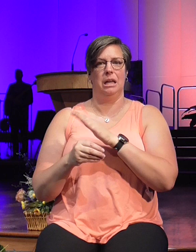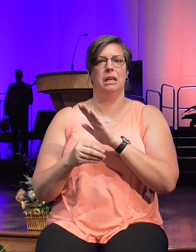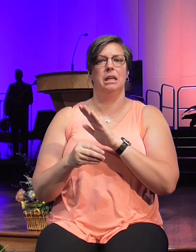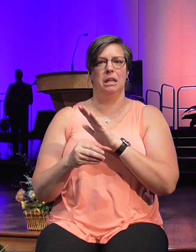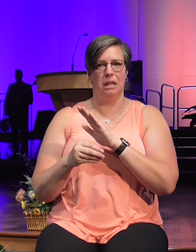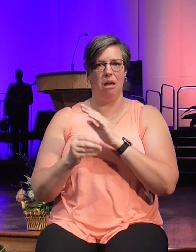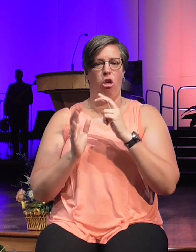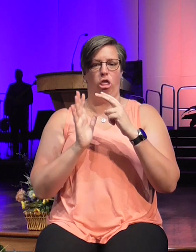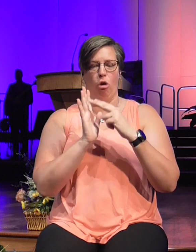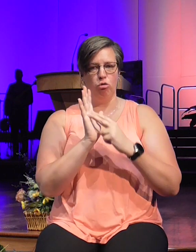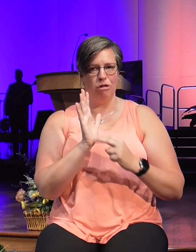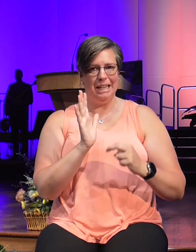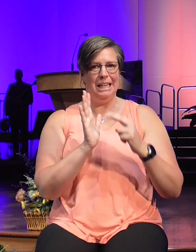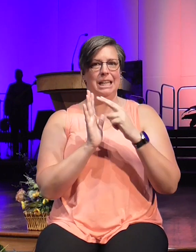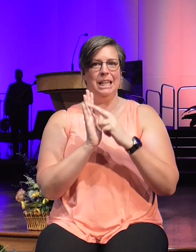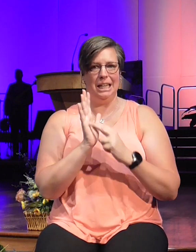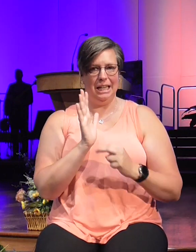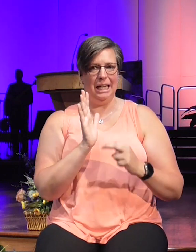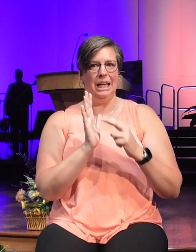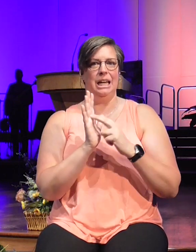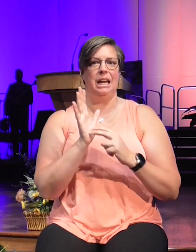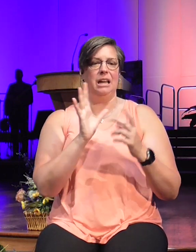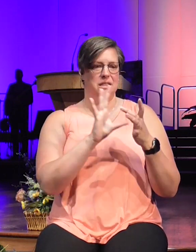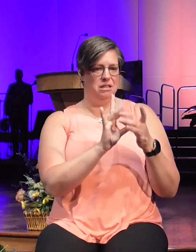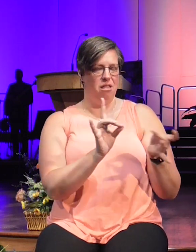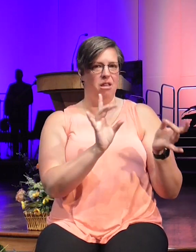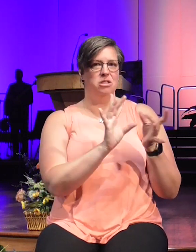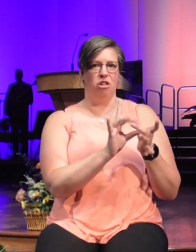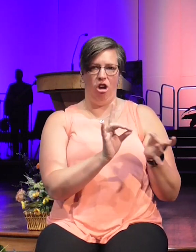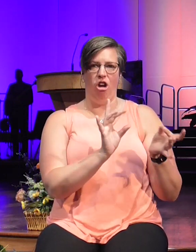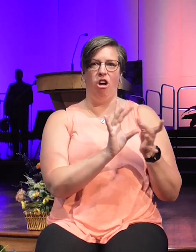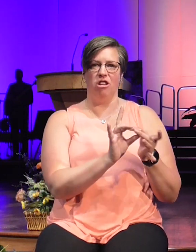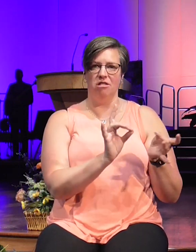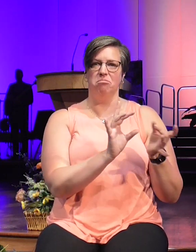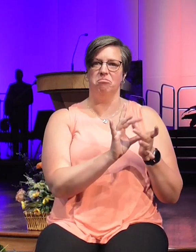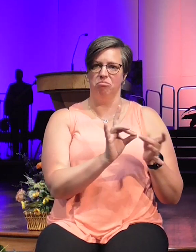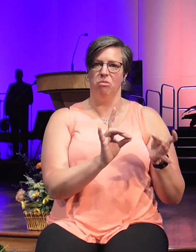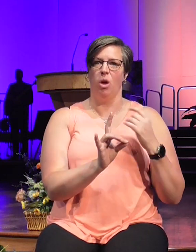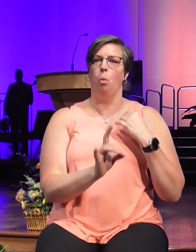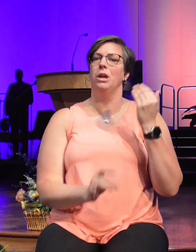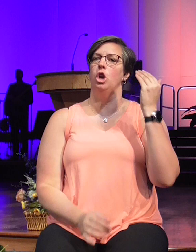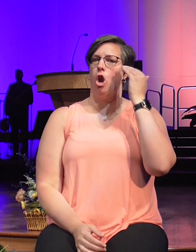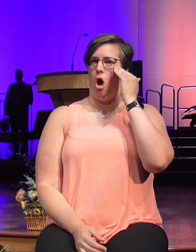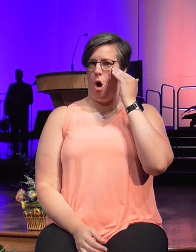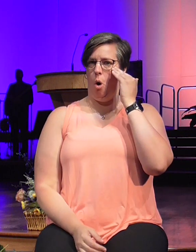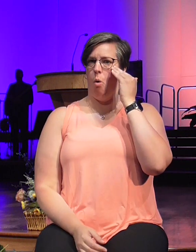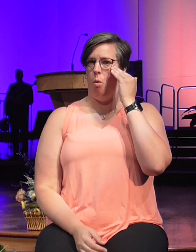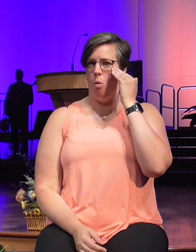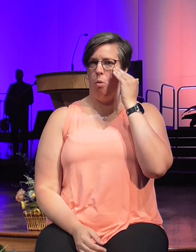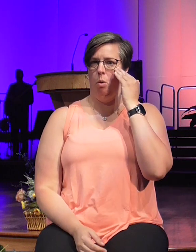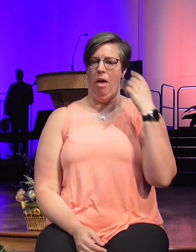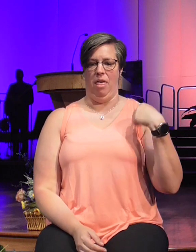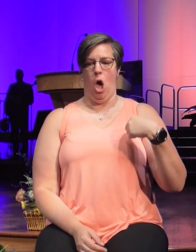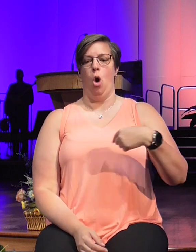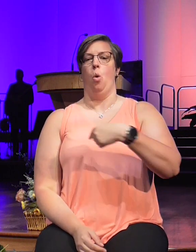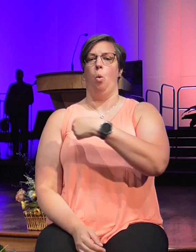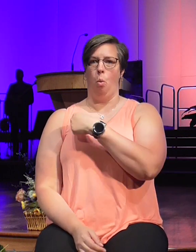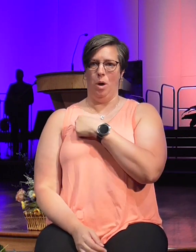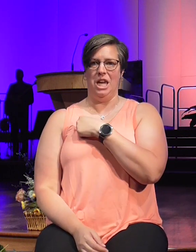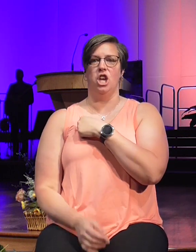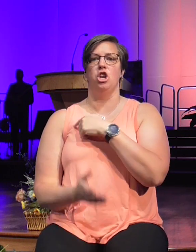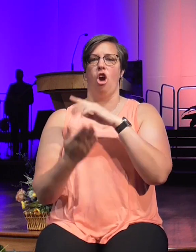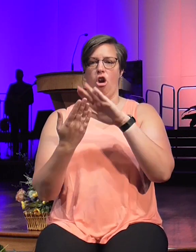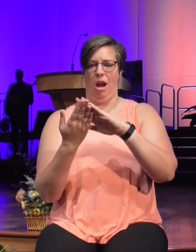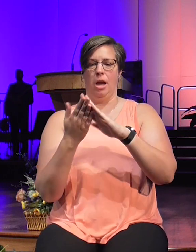the readings, the talk, knowing that we are in a community